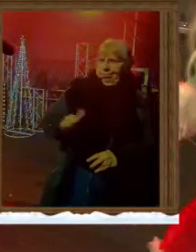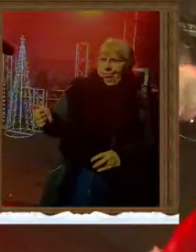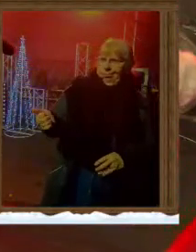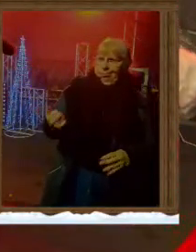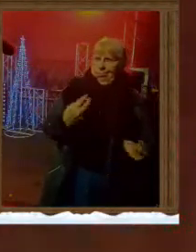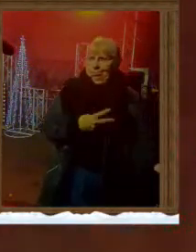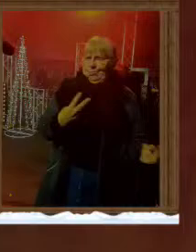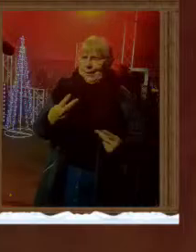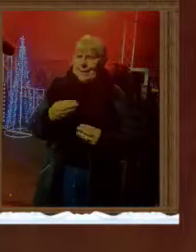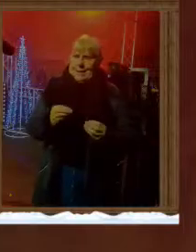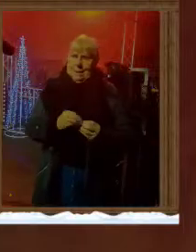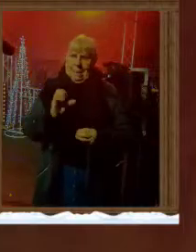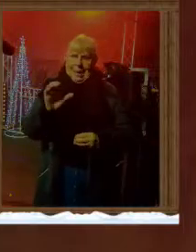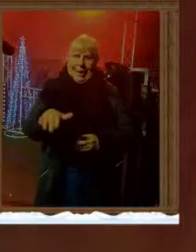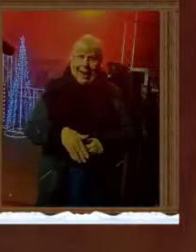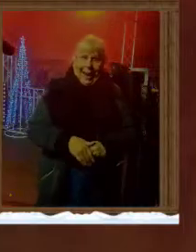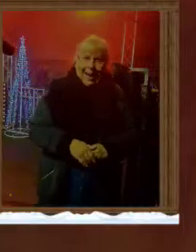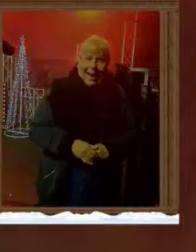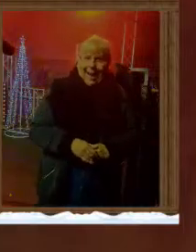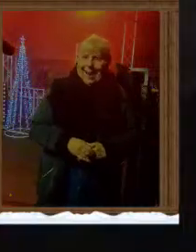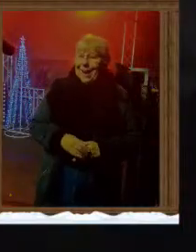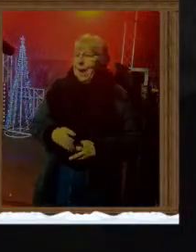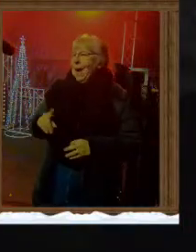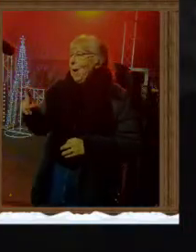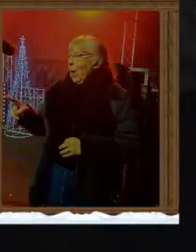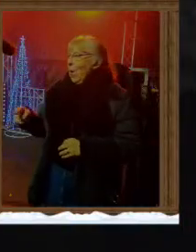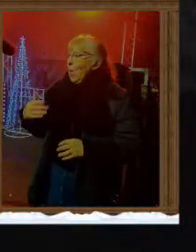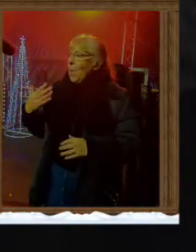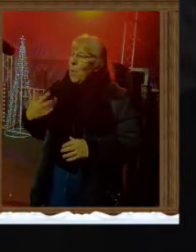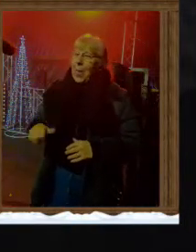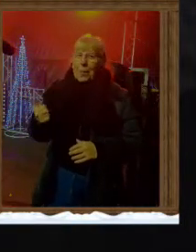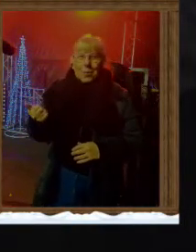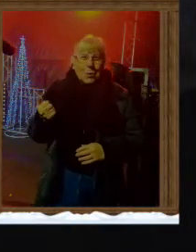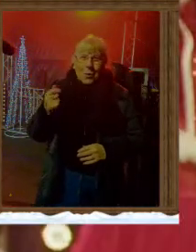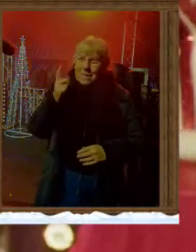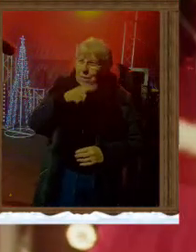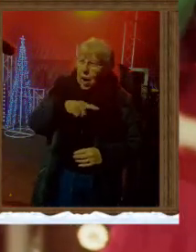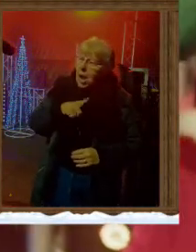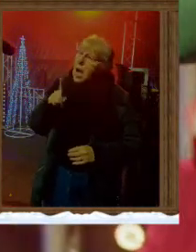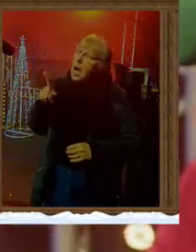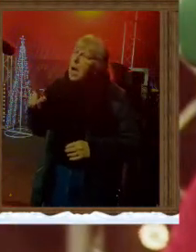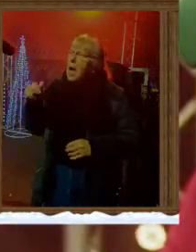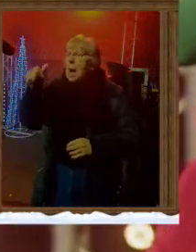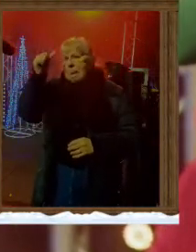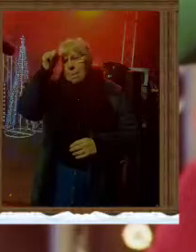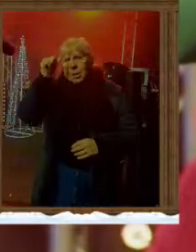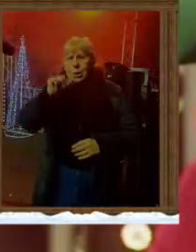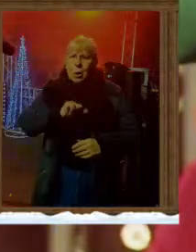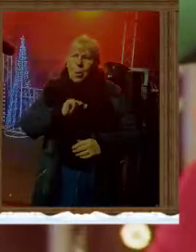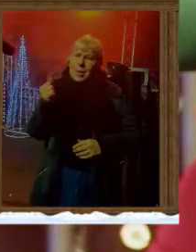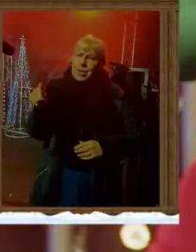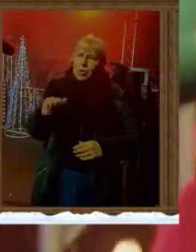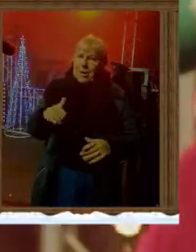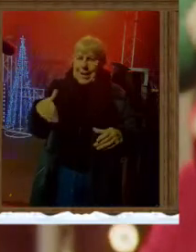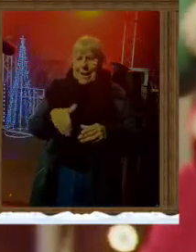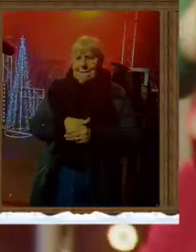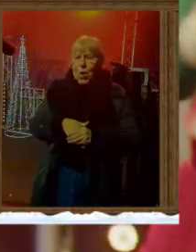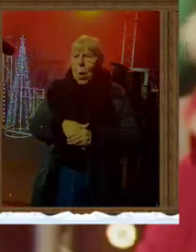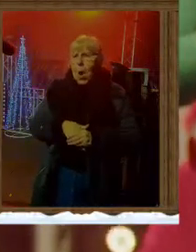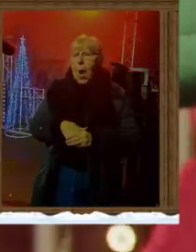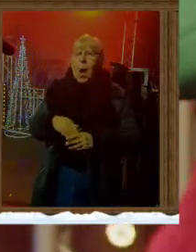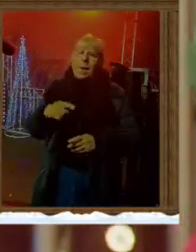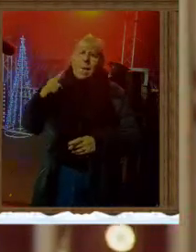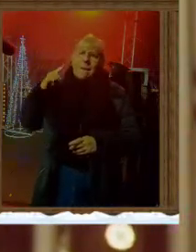Dancing, Ballyclare. Well done. Oh, that sure was fun. But you know, it's great being in the most